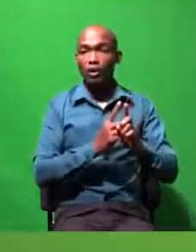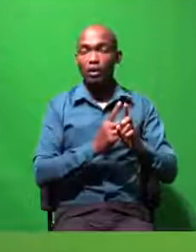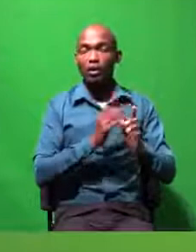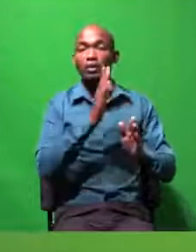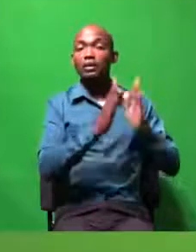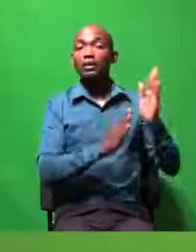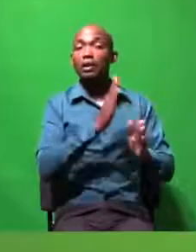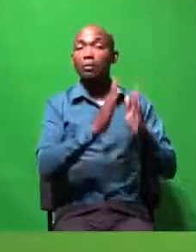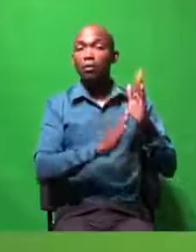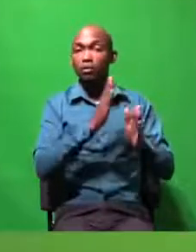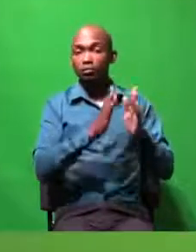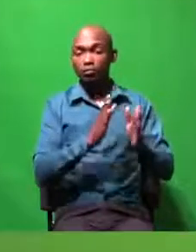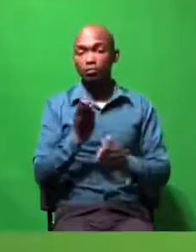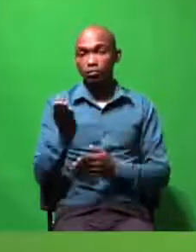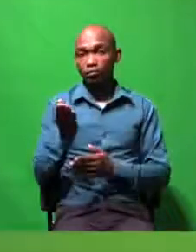symbols.